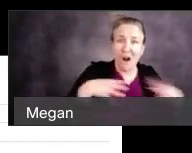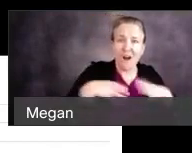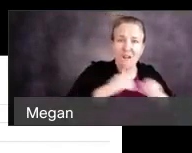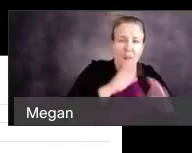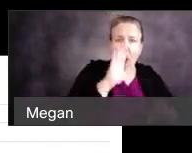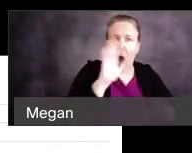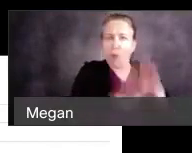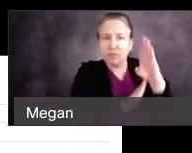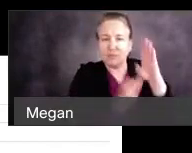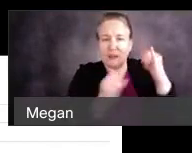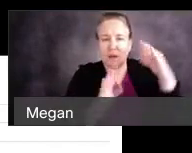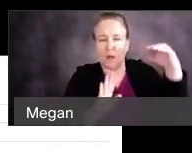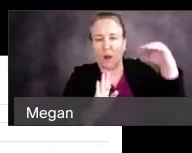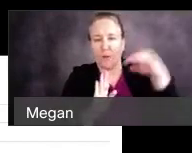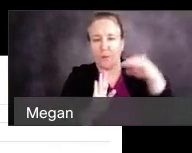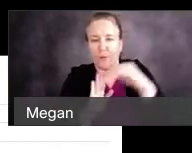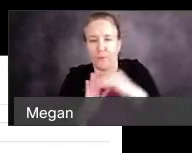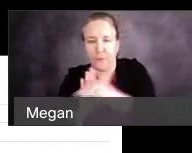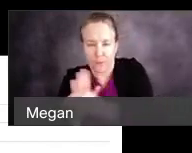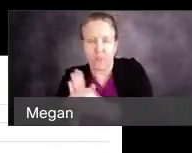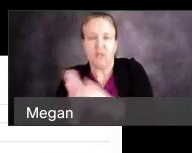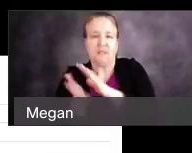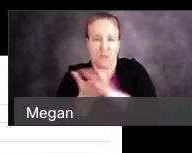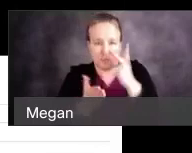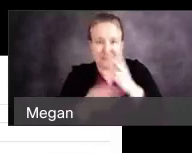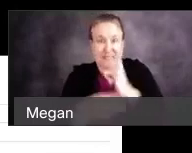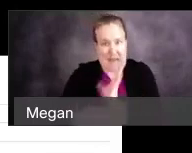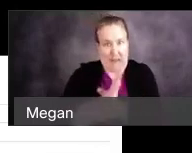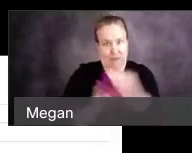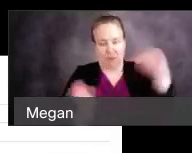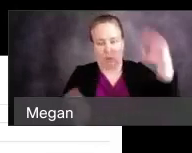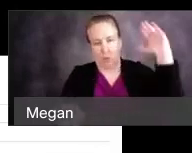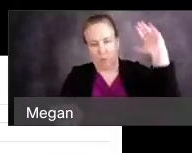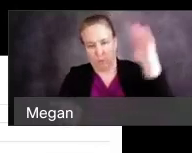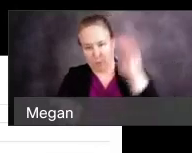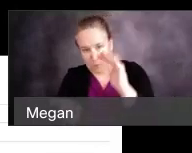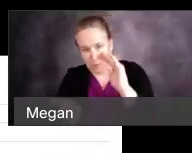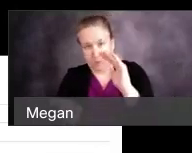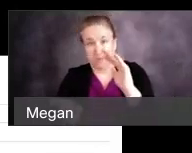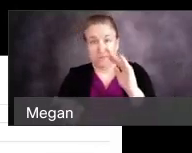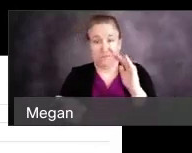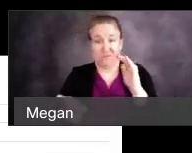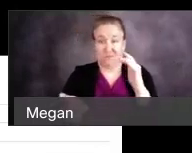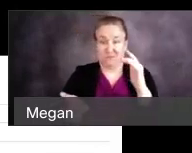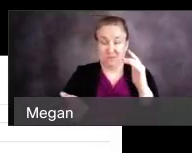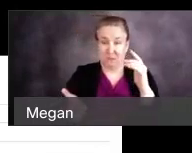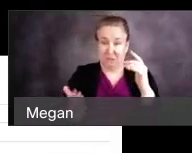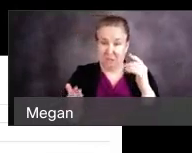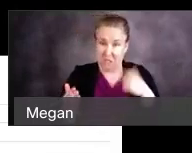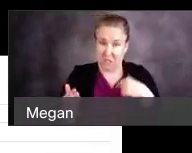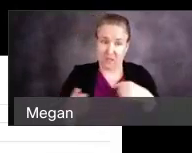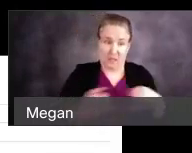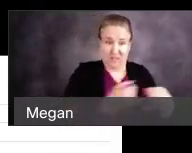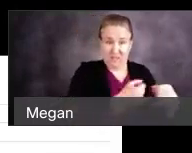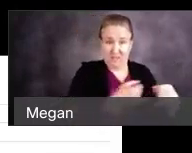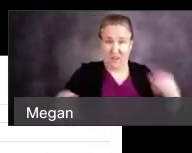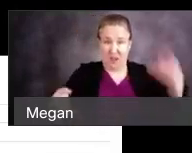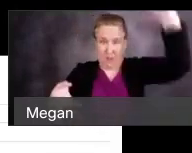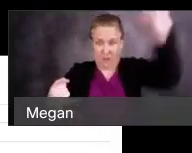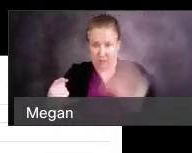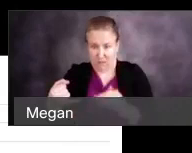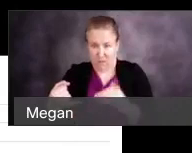see both our 7 and 14-day averages moving downward. We're still not down anywhere close to where we were before